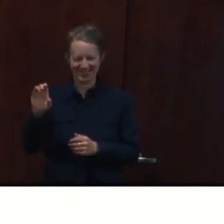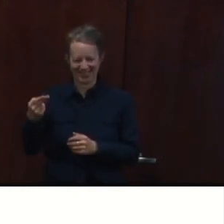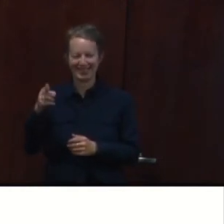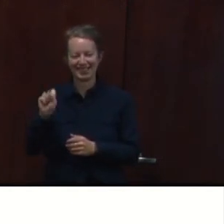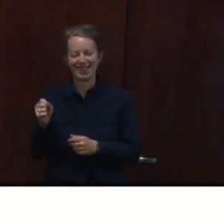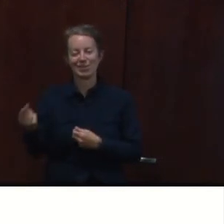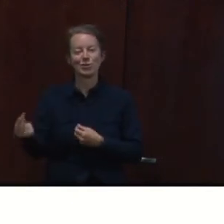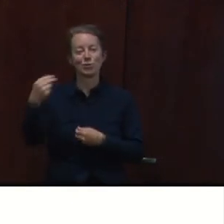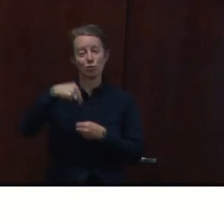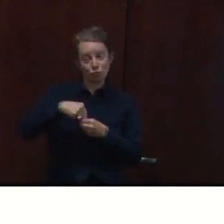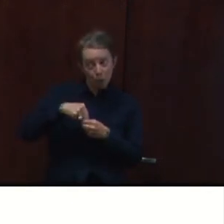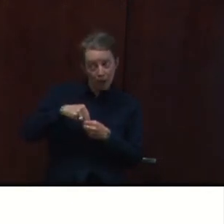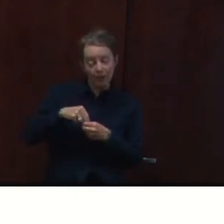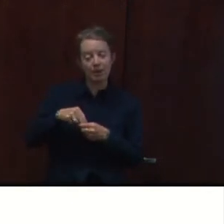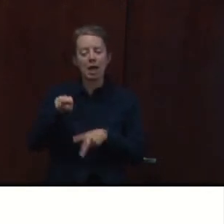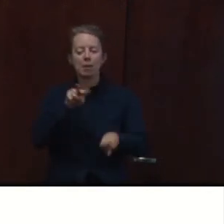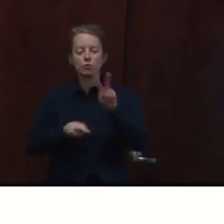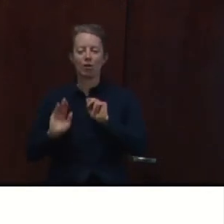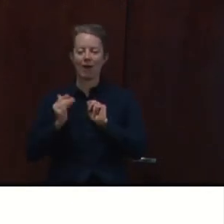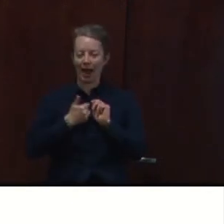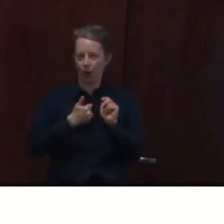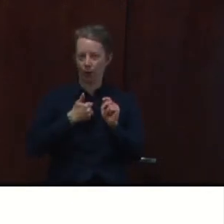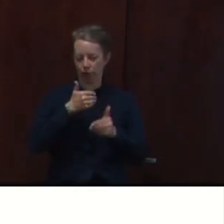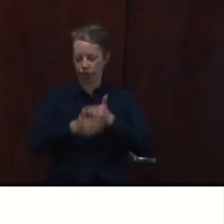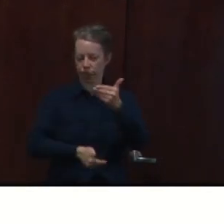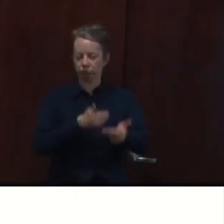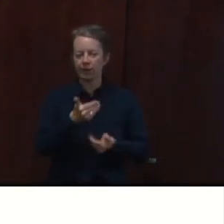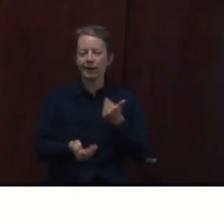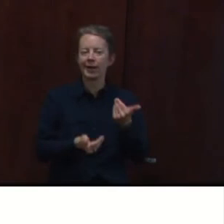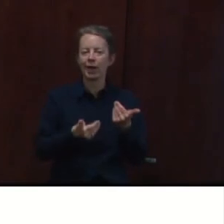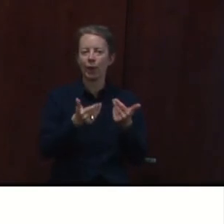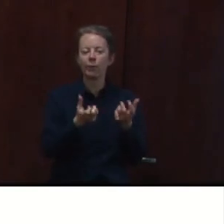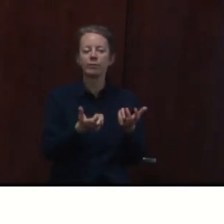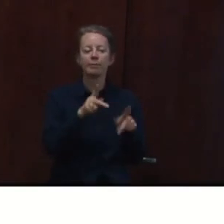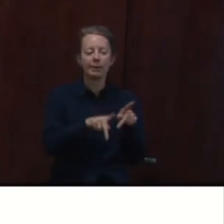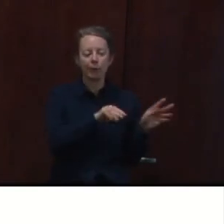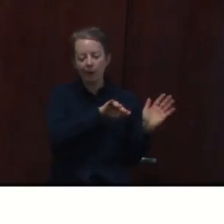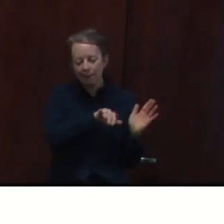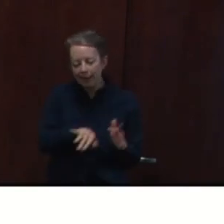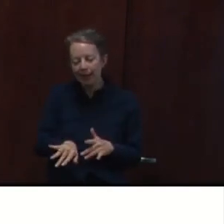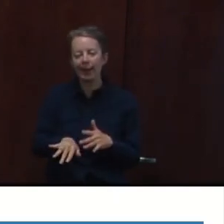like how does the clinic flow, what are the operations like, what are best practices.